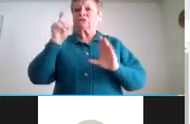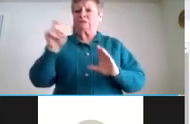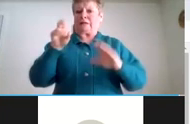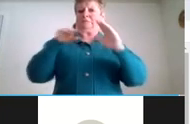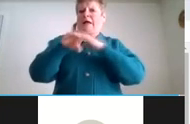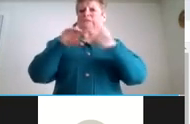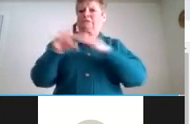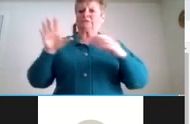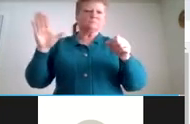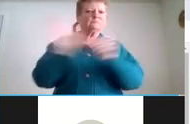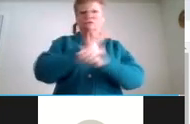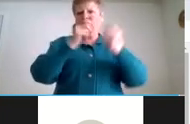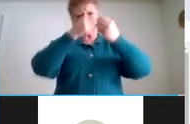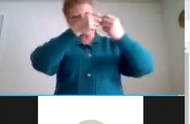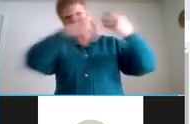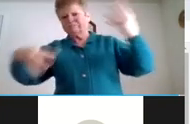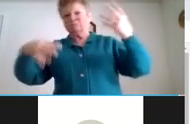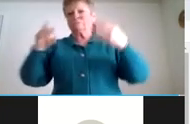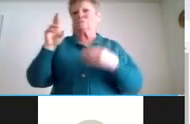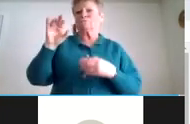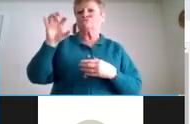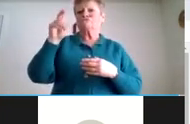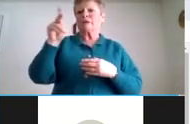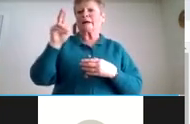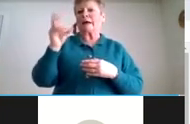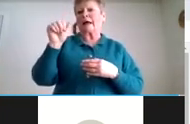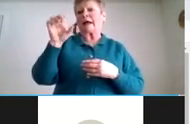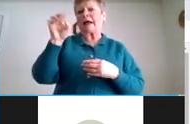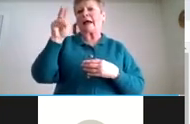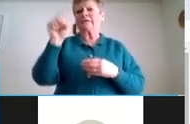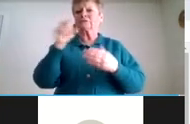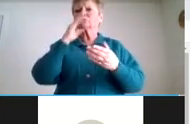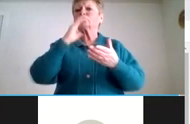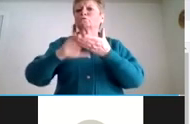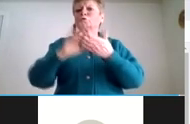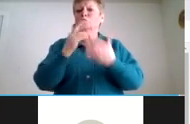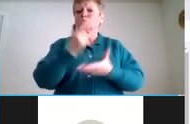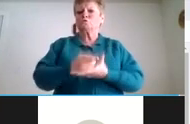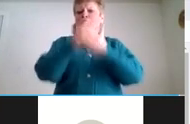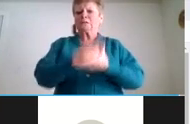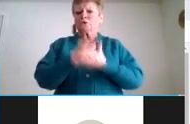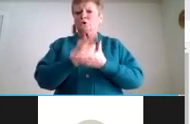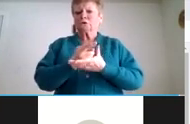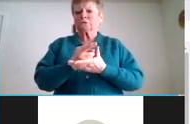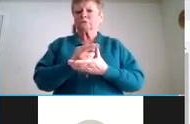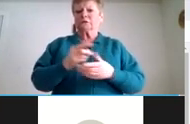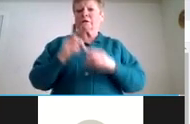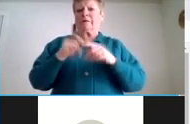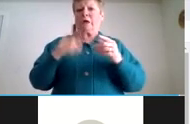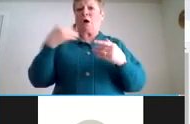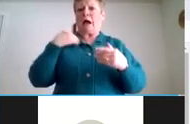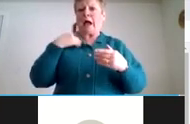full series of Rick Hansen Foundation school resources that support this learning. And so by clicking on the